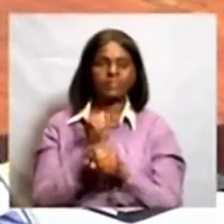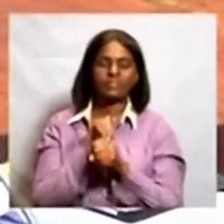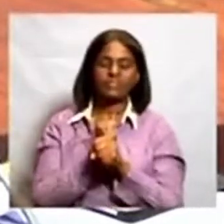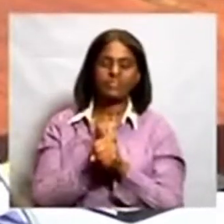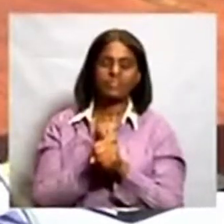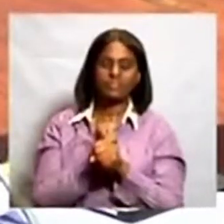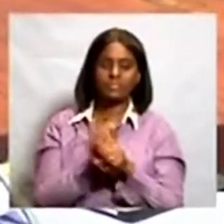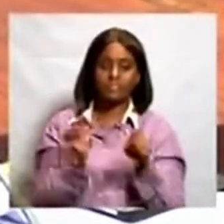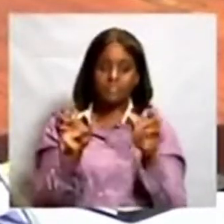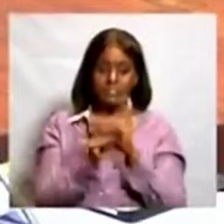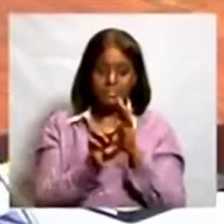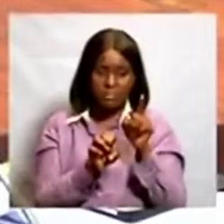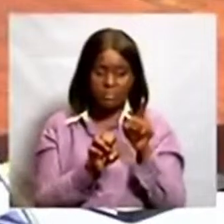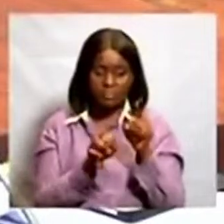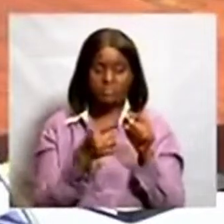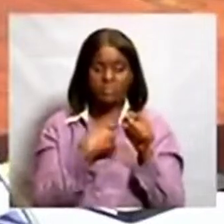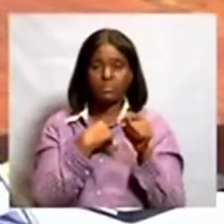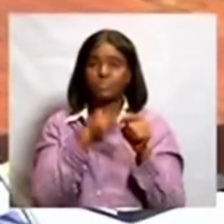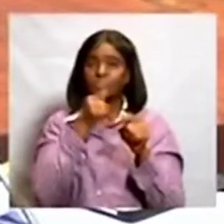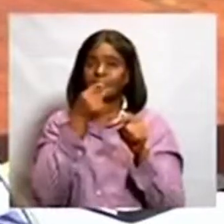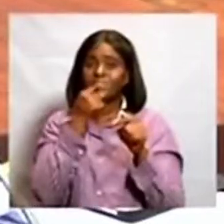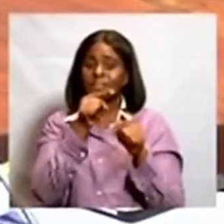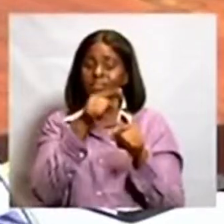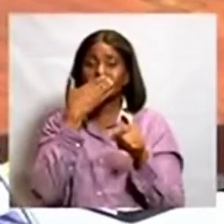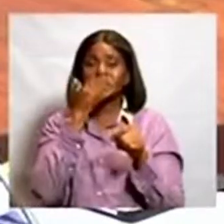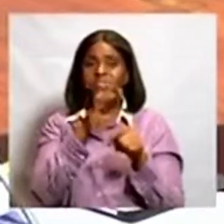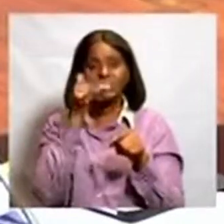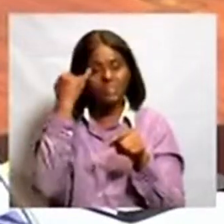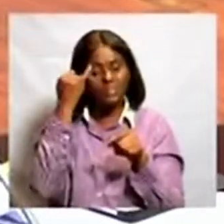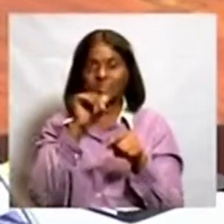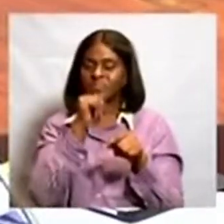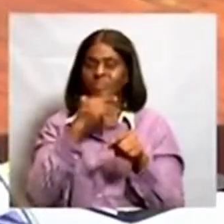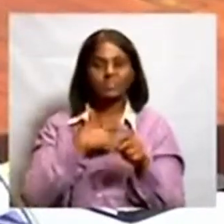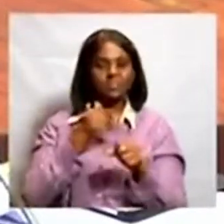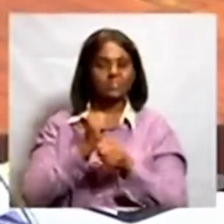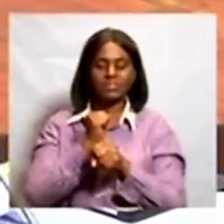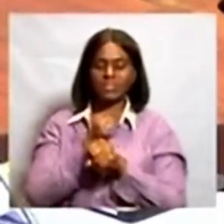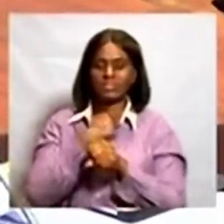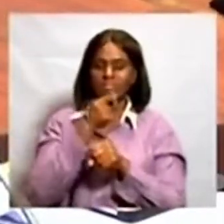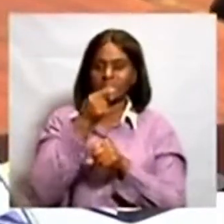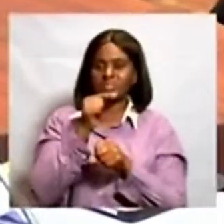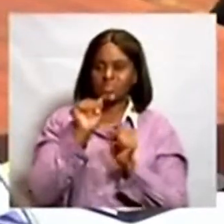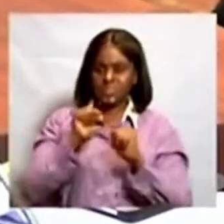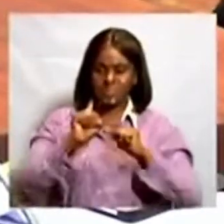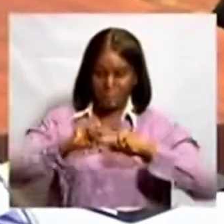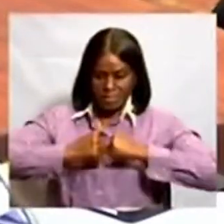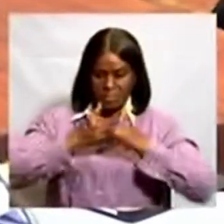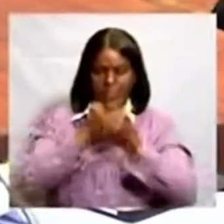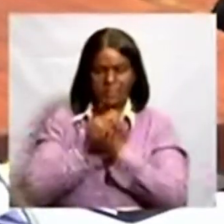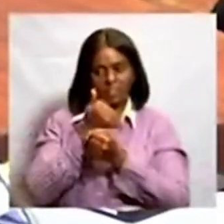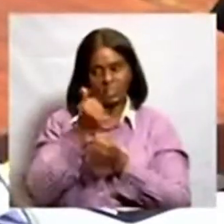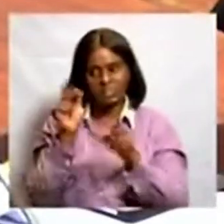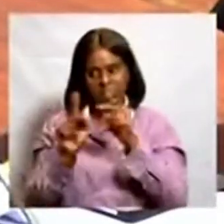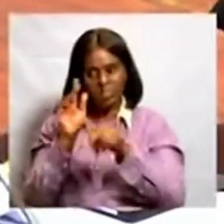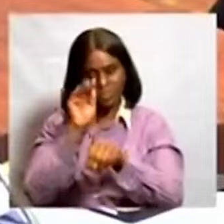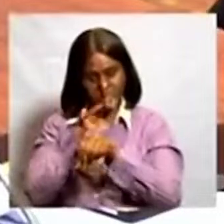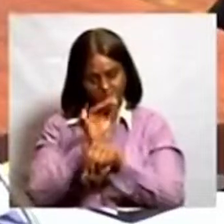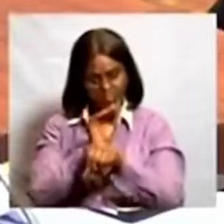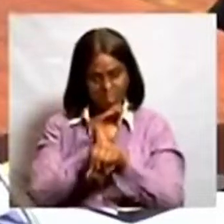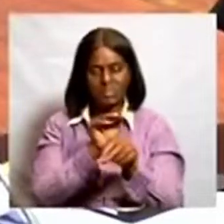So like on this one, I'm not saying it's a bad idea, no, that's not my job, but I'm saying would have also loved other people to comment on